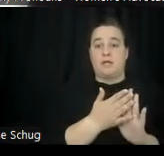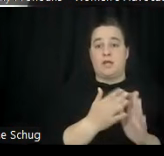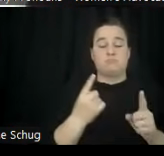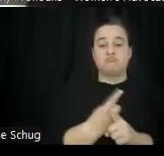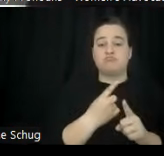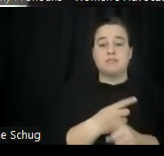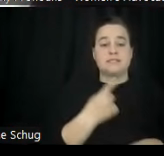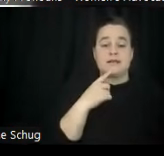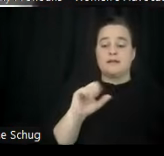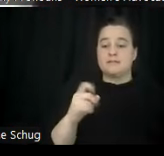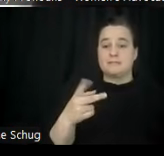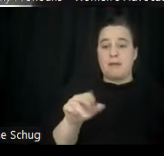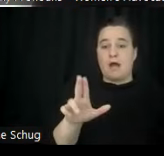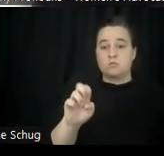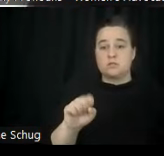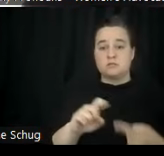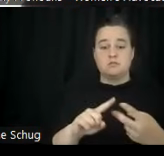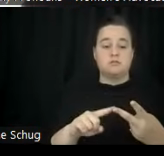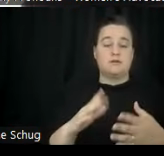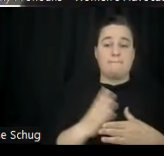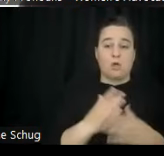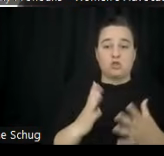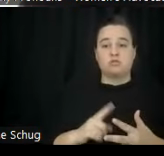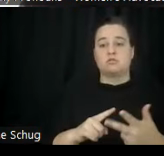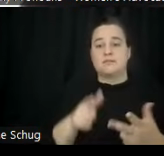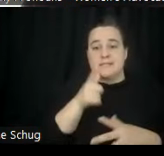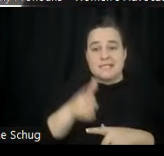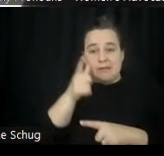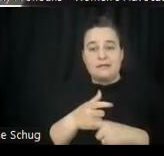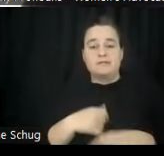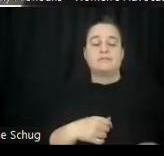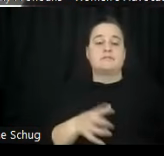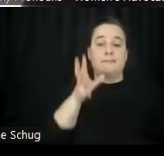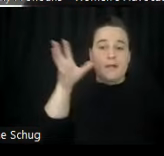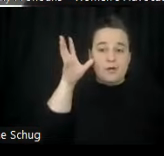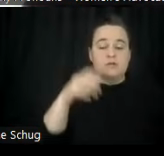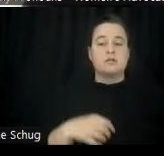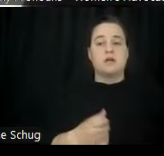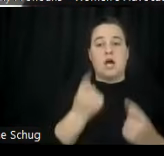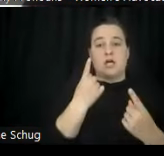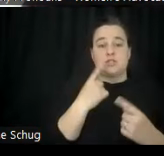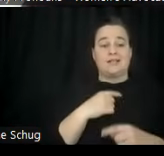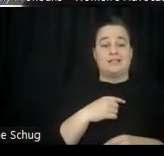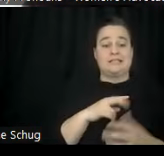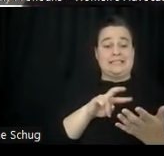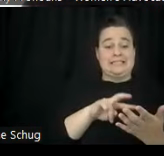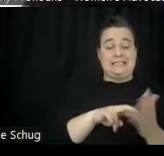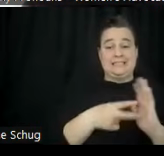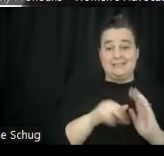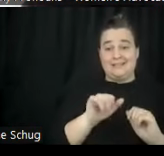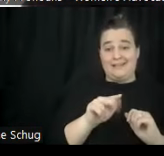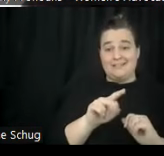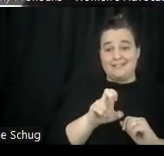spouse, partner, siblings, parents, and understanding the difference between intent and impact when a mistake is